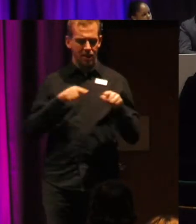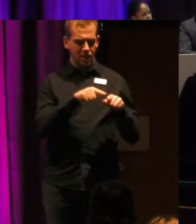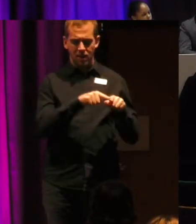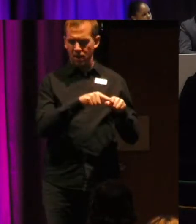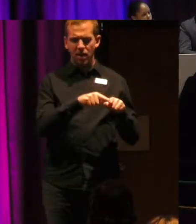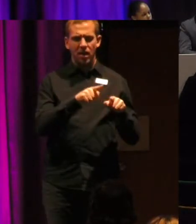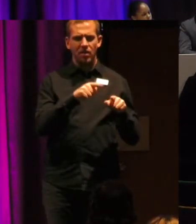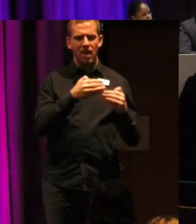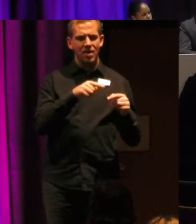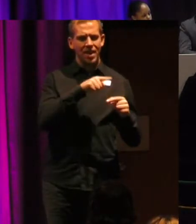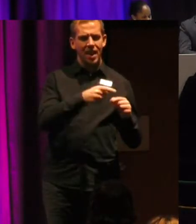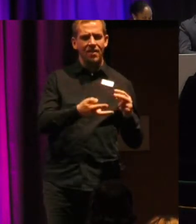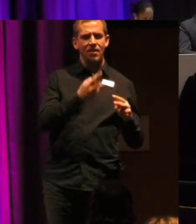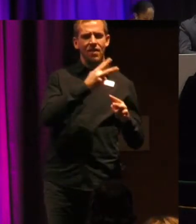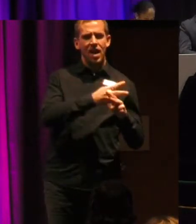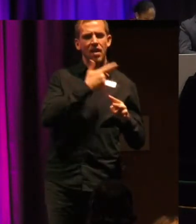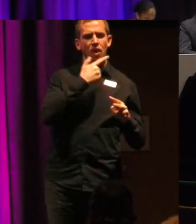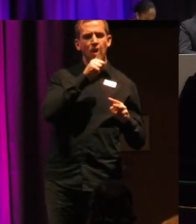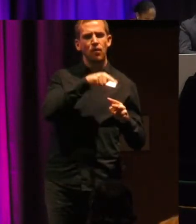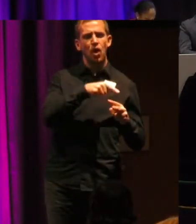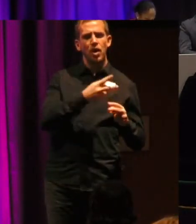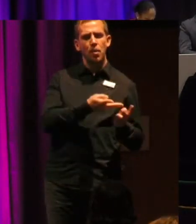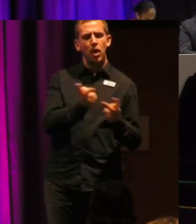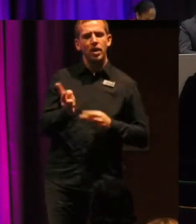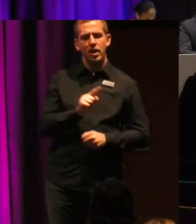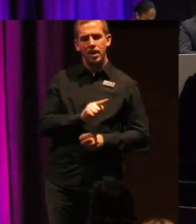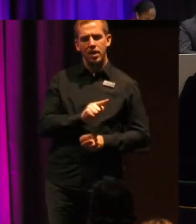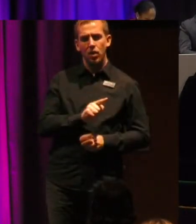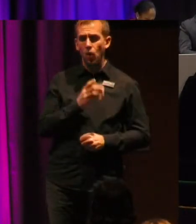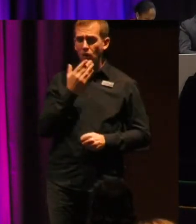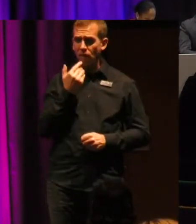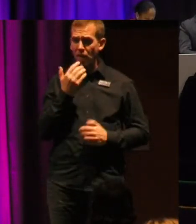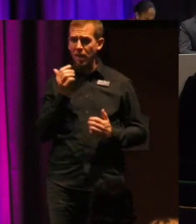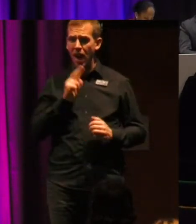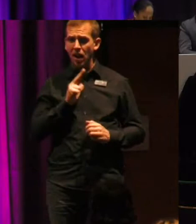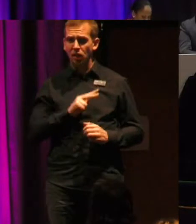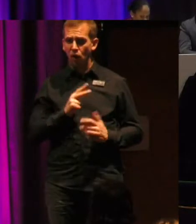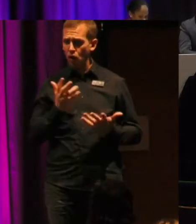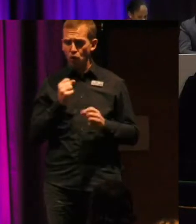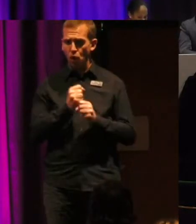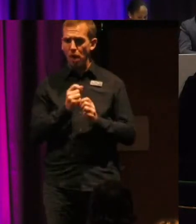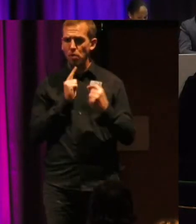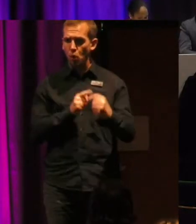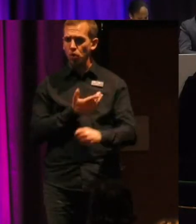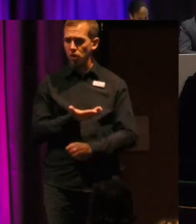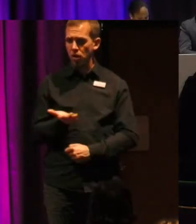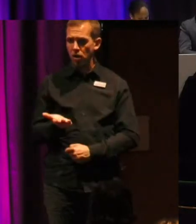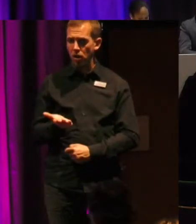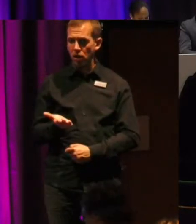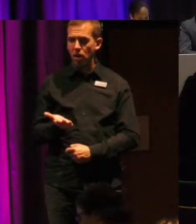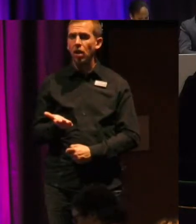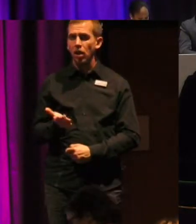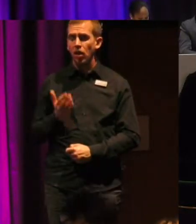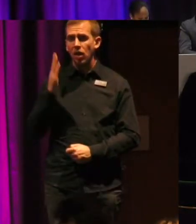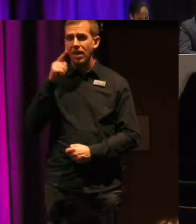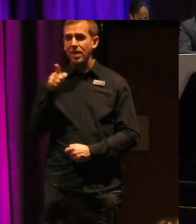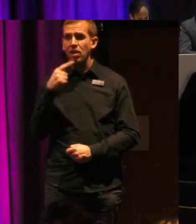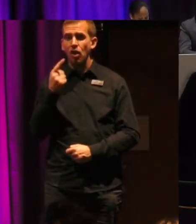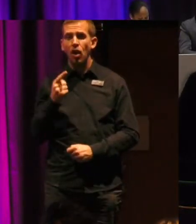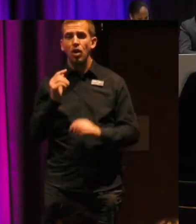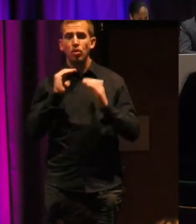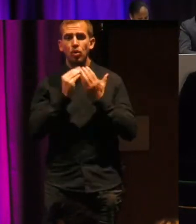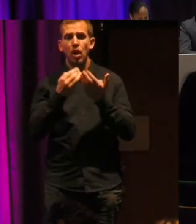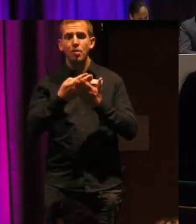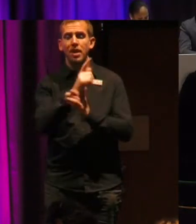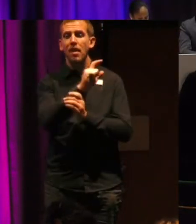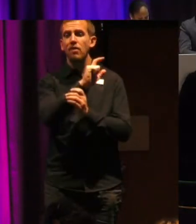danger democracies? And who should tackle that? I know you mentioned a bit, should be the social media companies,